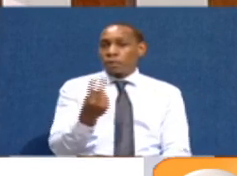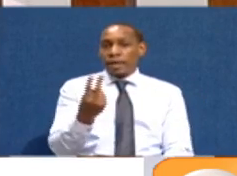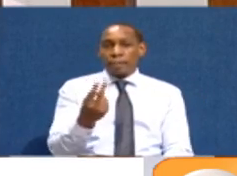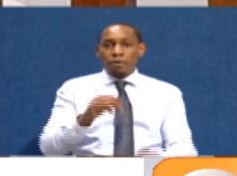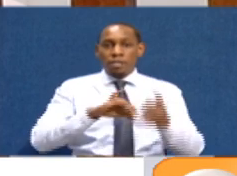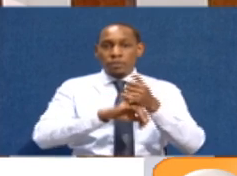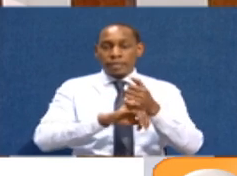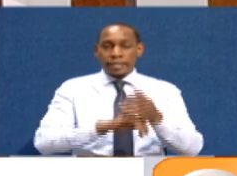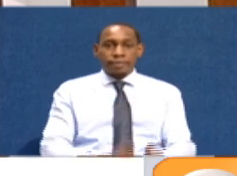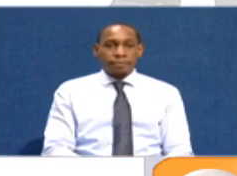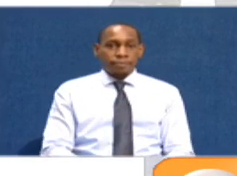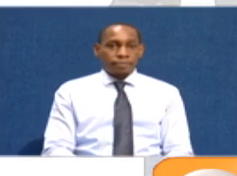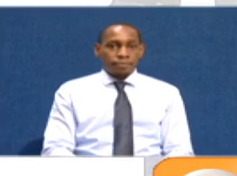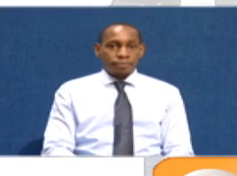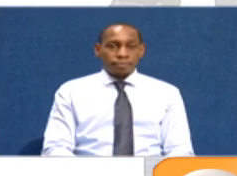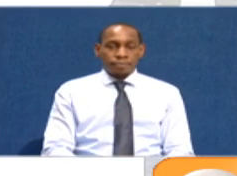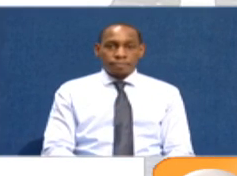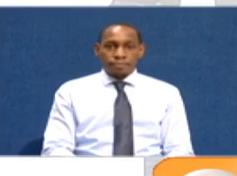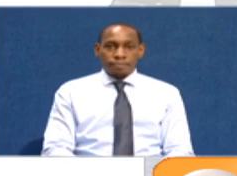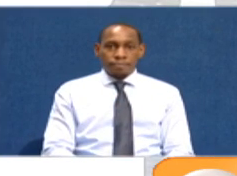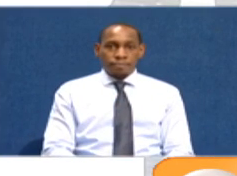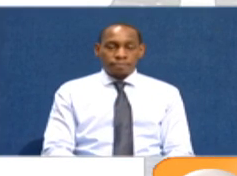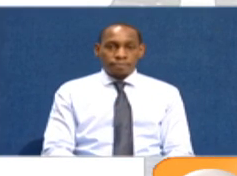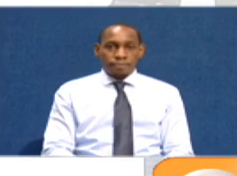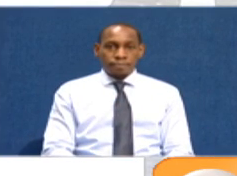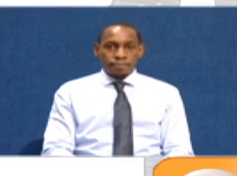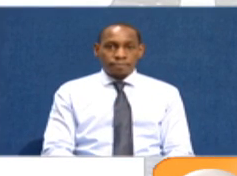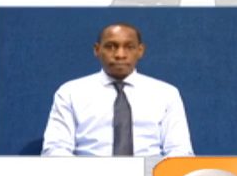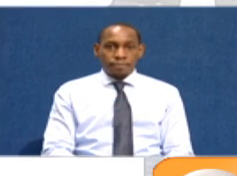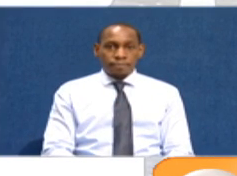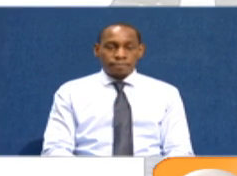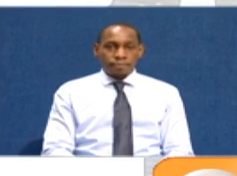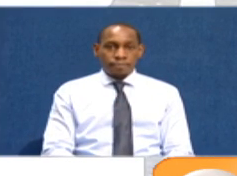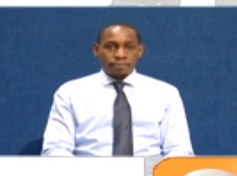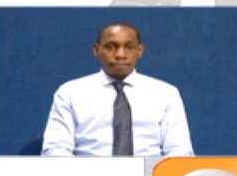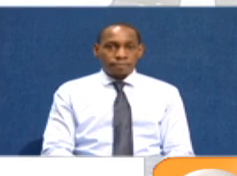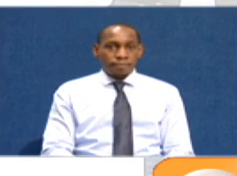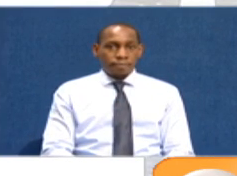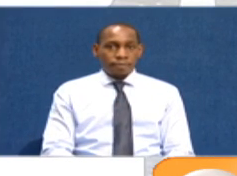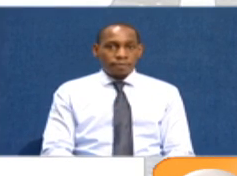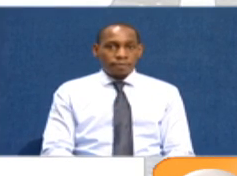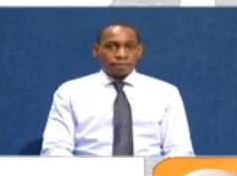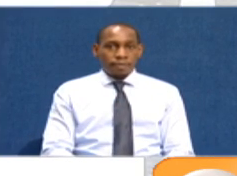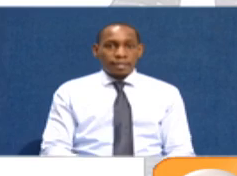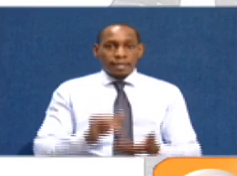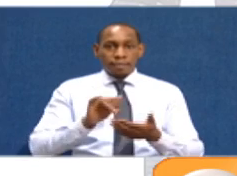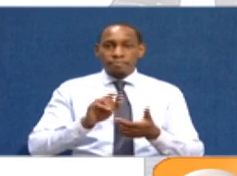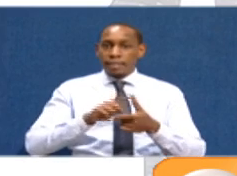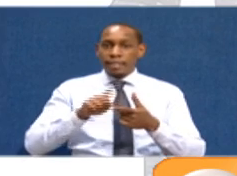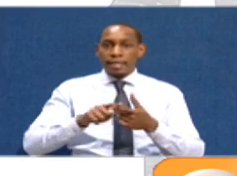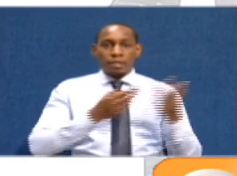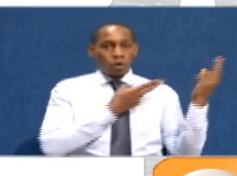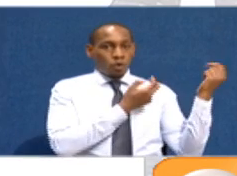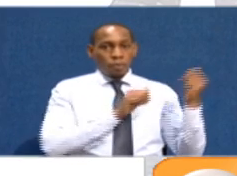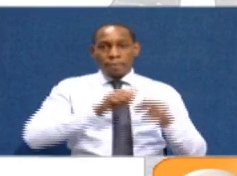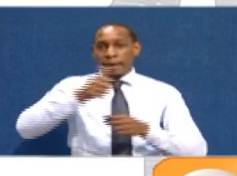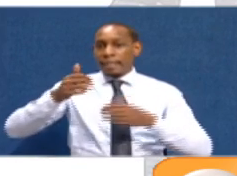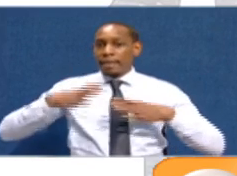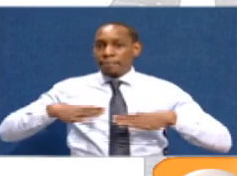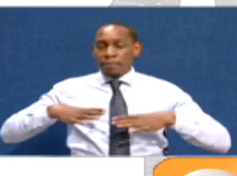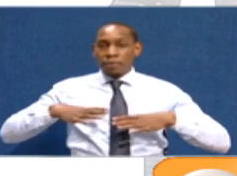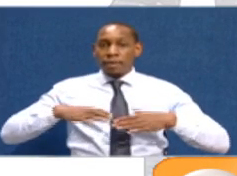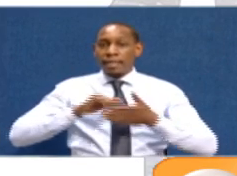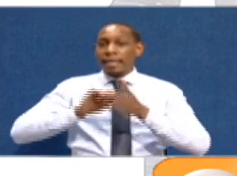no. So we tried to make it a little bit more about us and give hope to other couples that